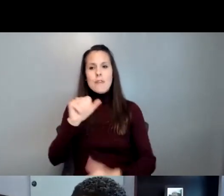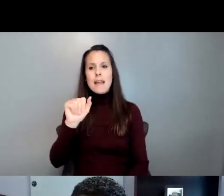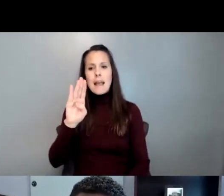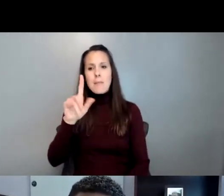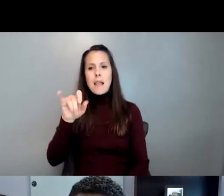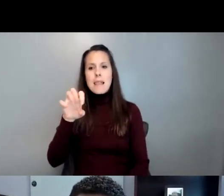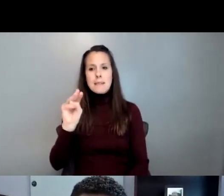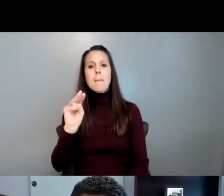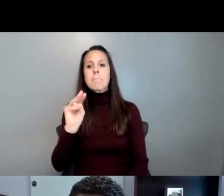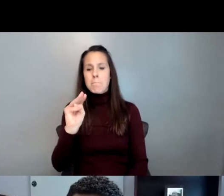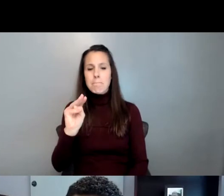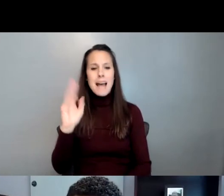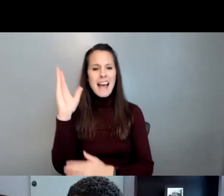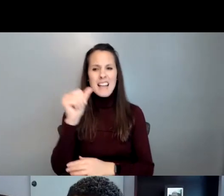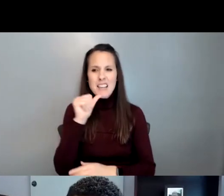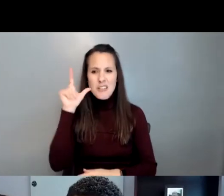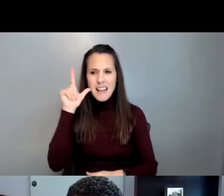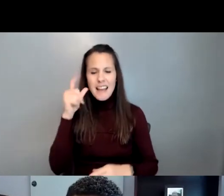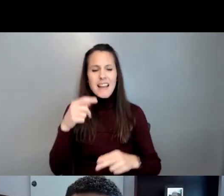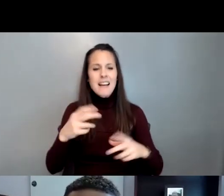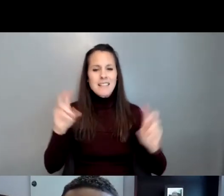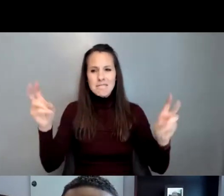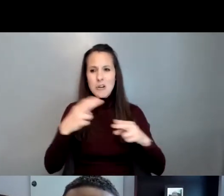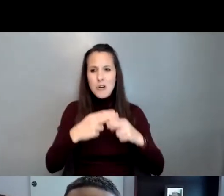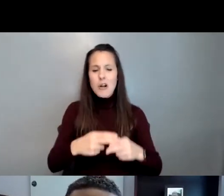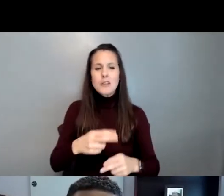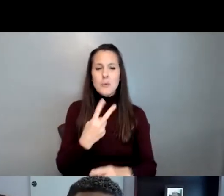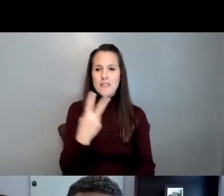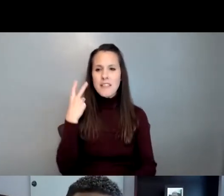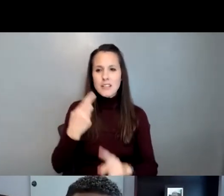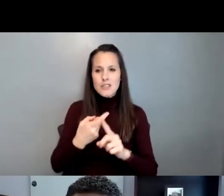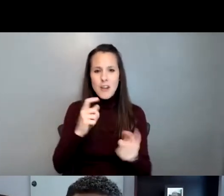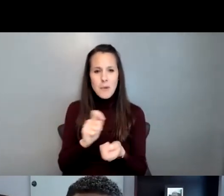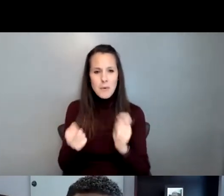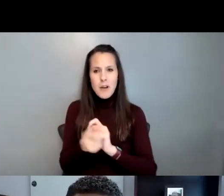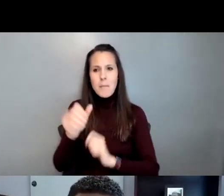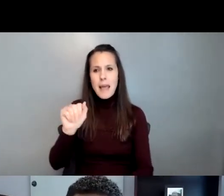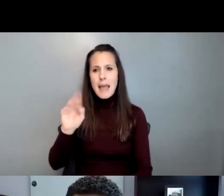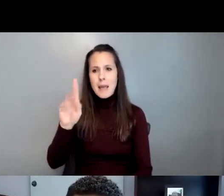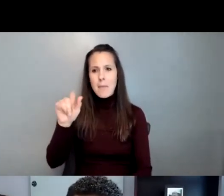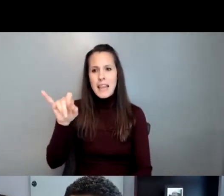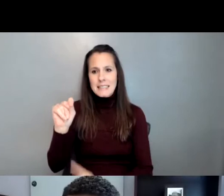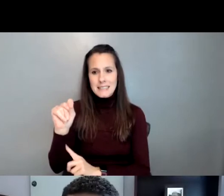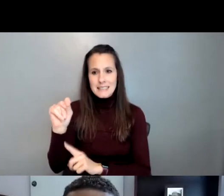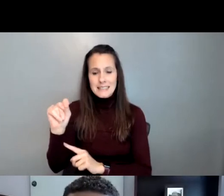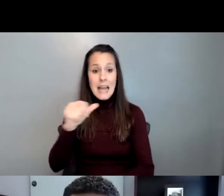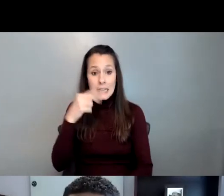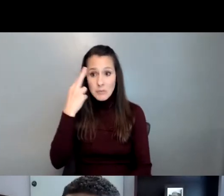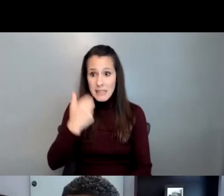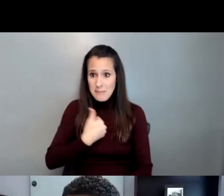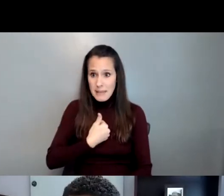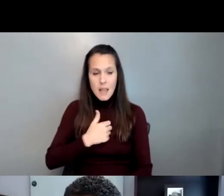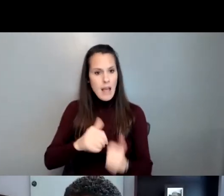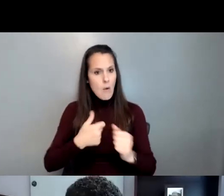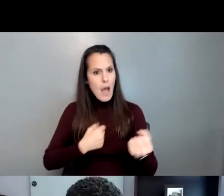Reflections from a Reformed Ableist, because I didn't even realize how I was being complicit in a system of